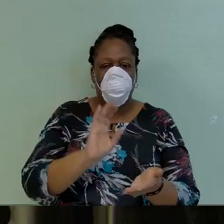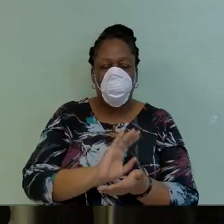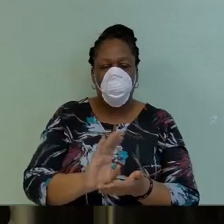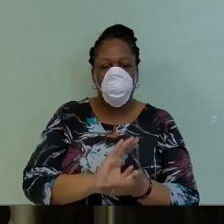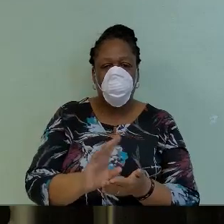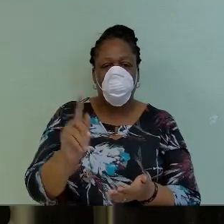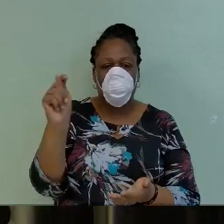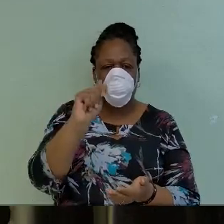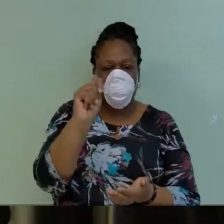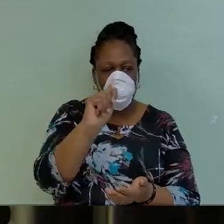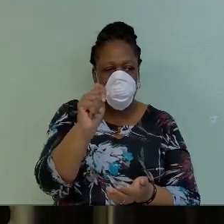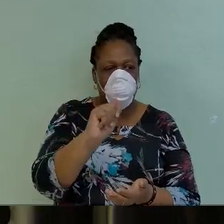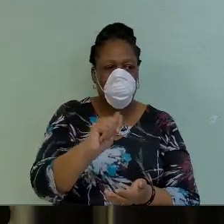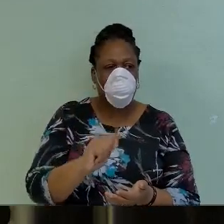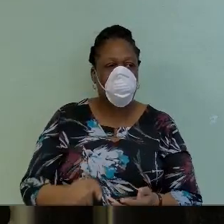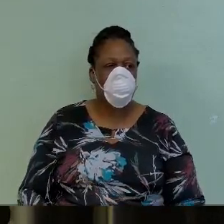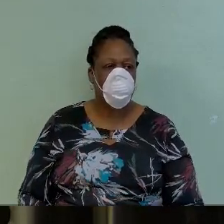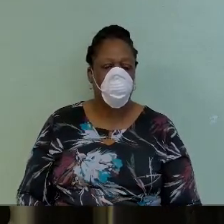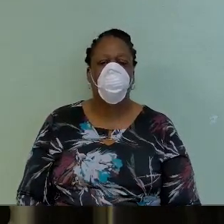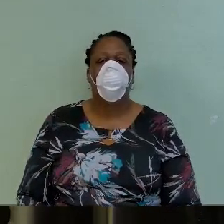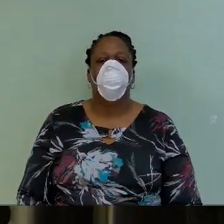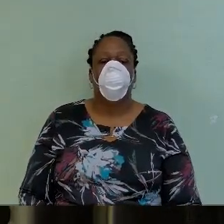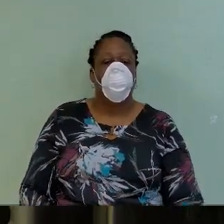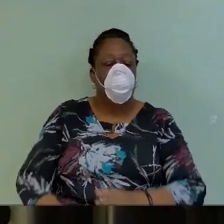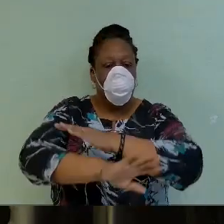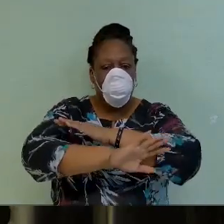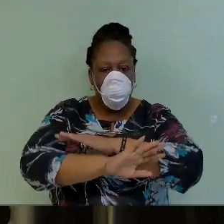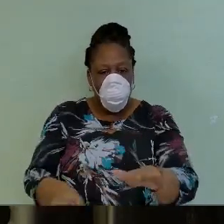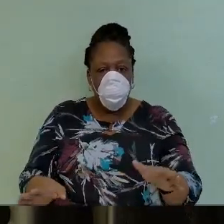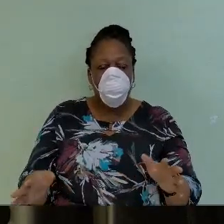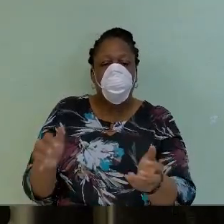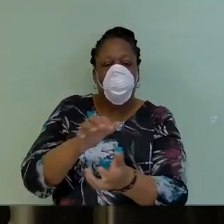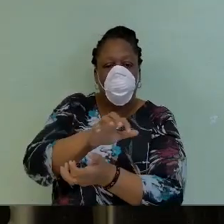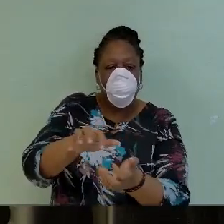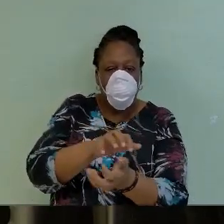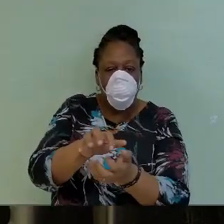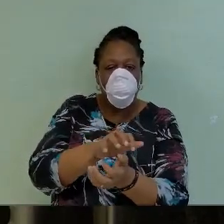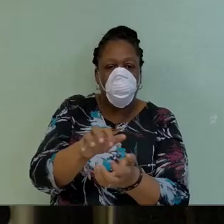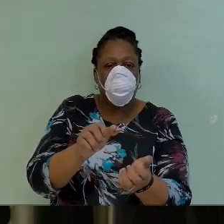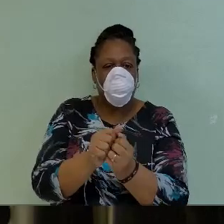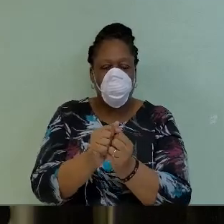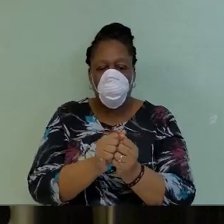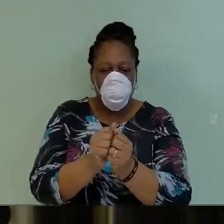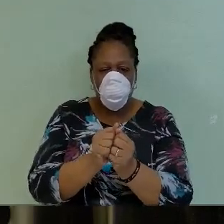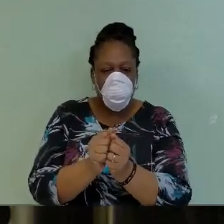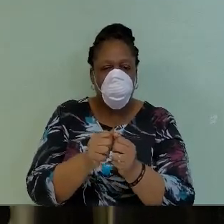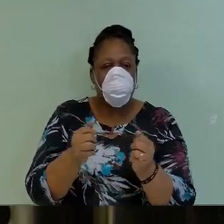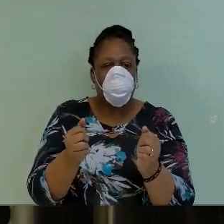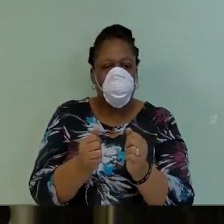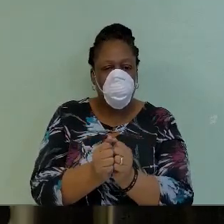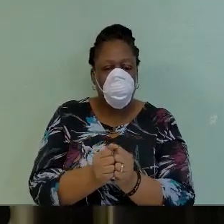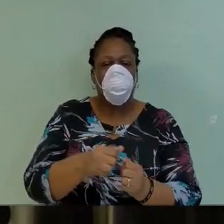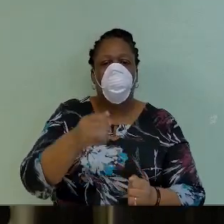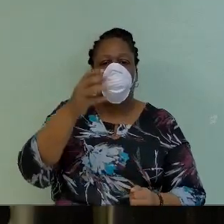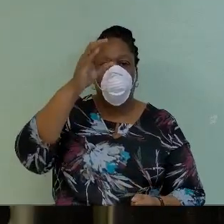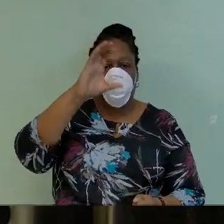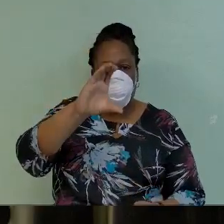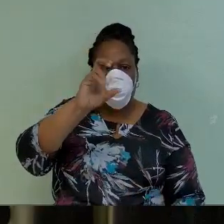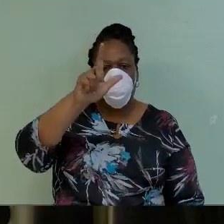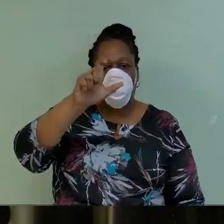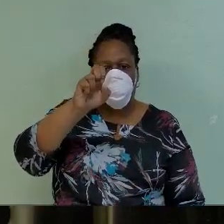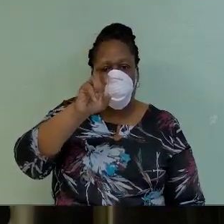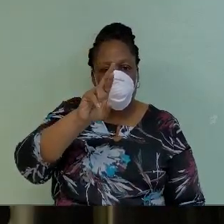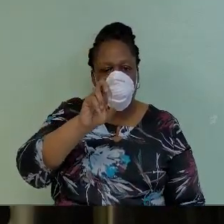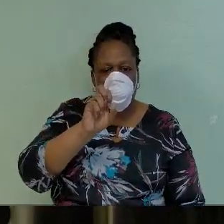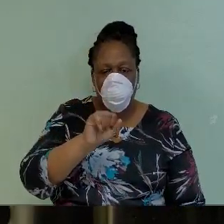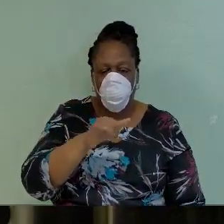combine those two again, you could have the onset of a gas called chloramine, which affects the lungs,